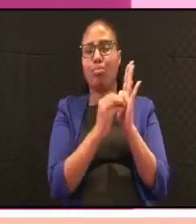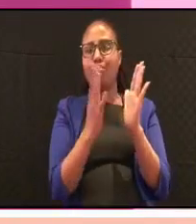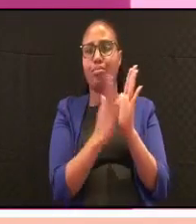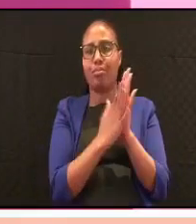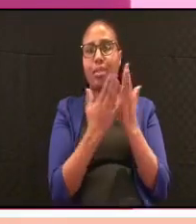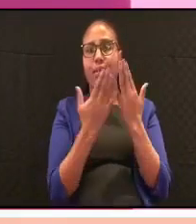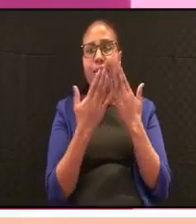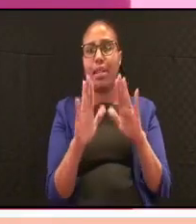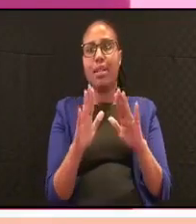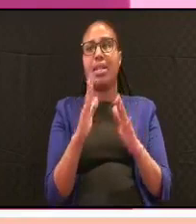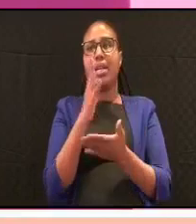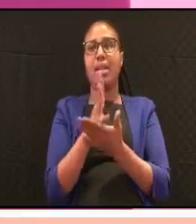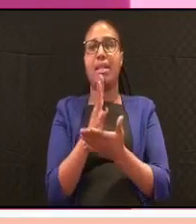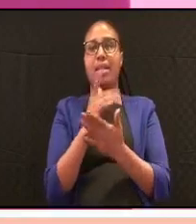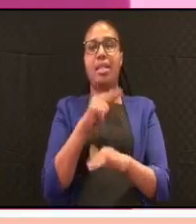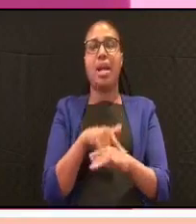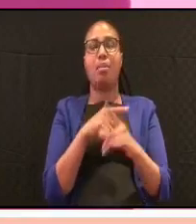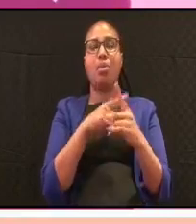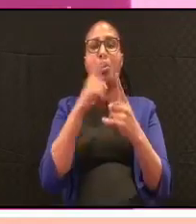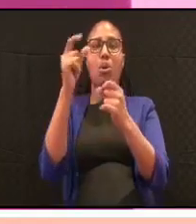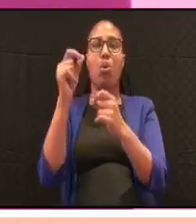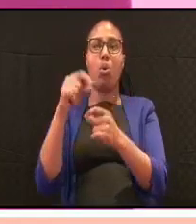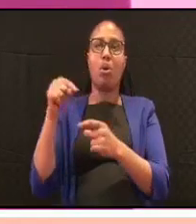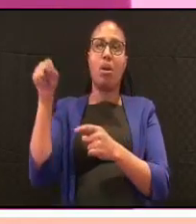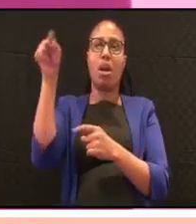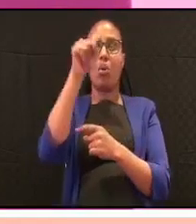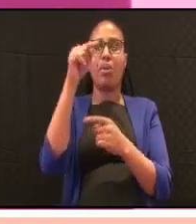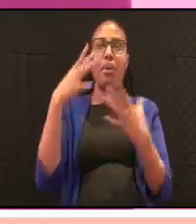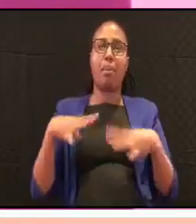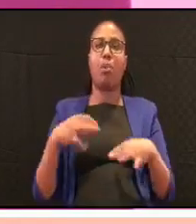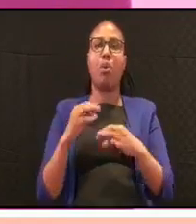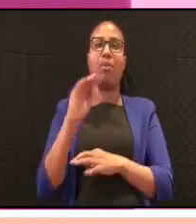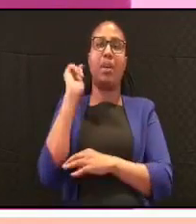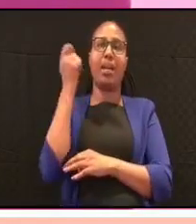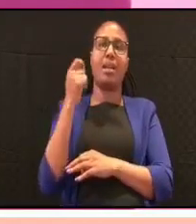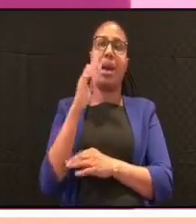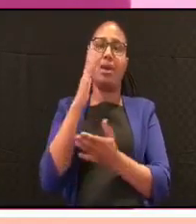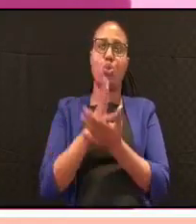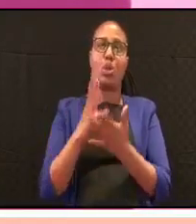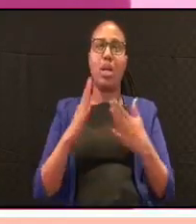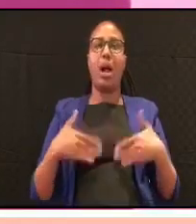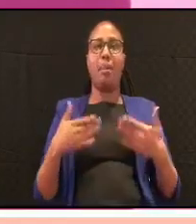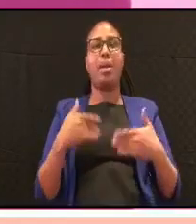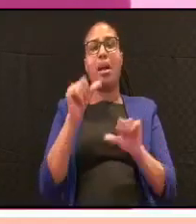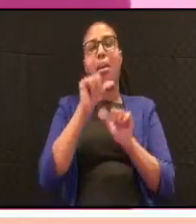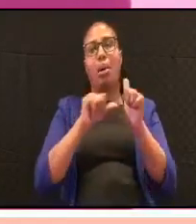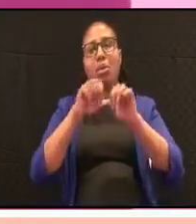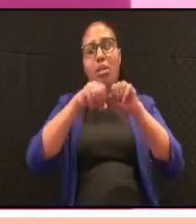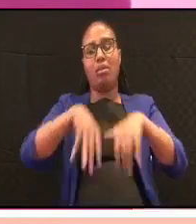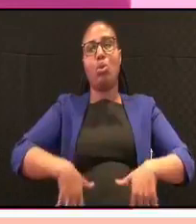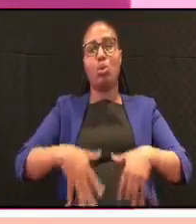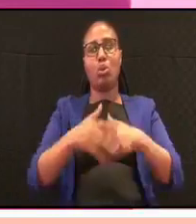And indeed, when we have gone round, the people of Kenya are truly happy about devolution.